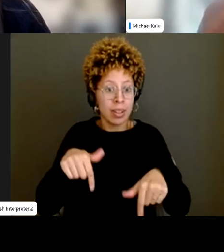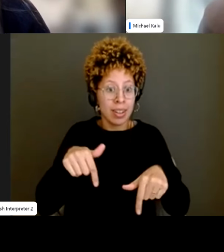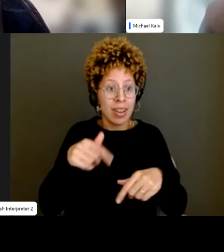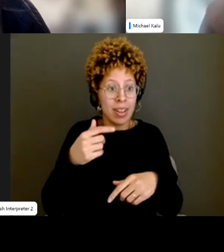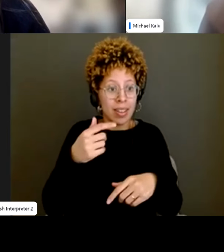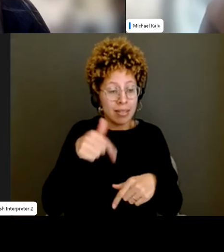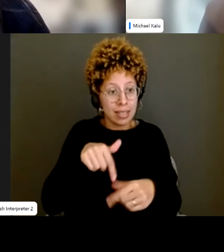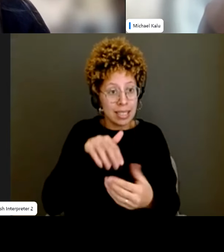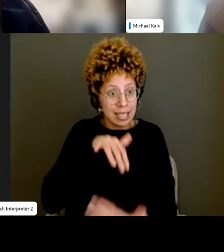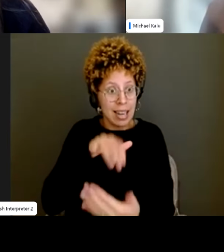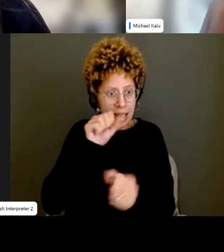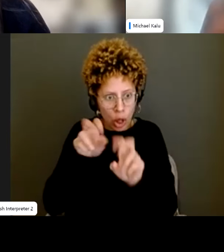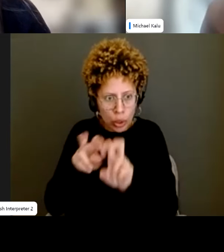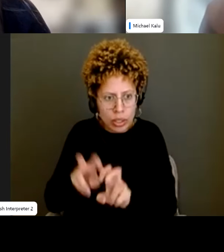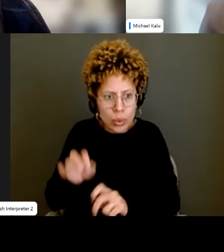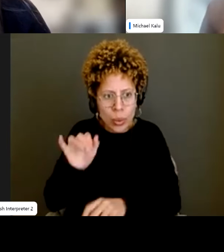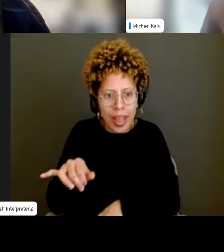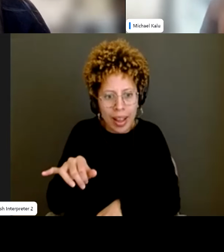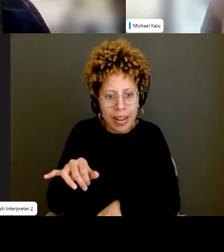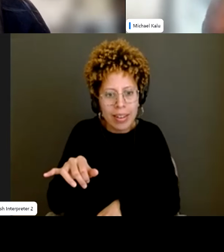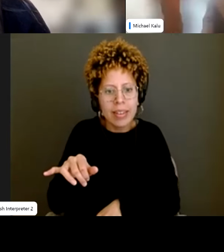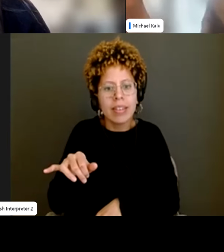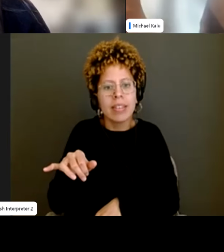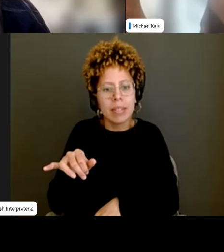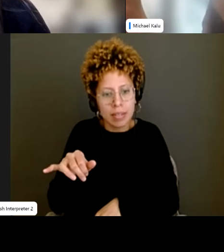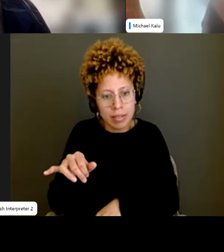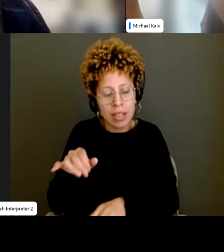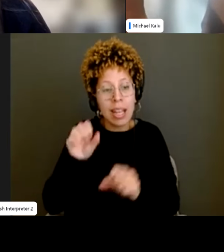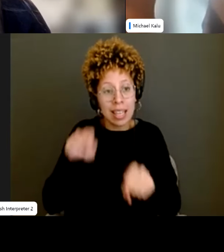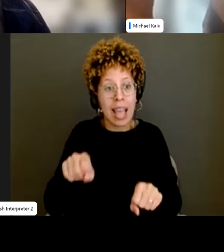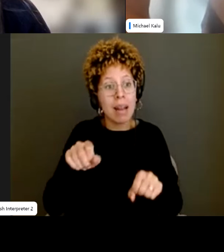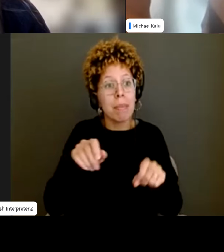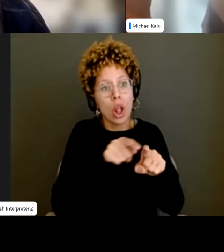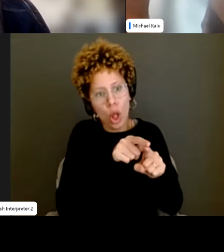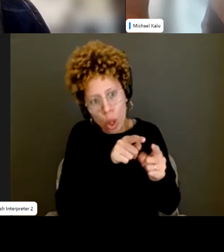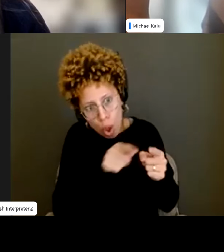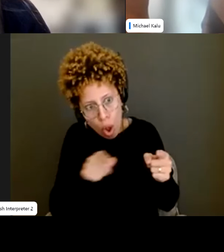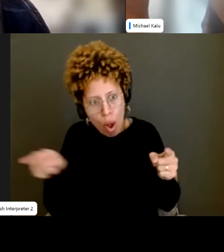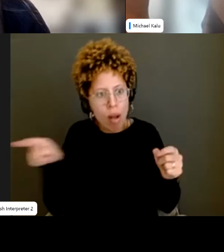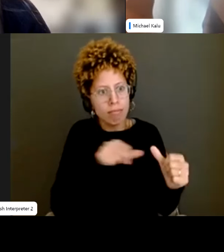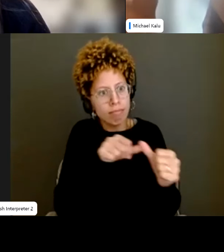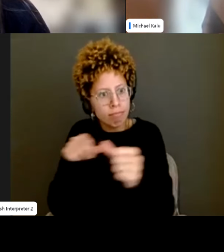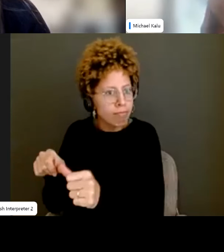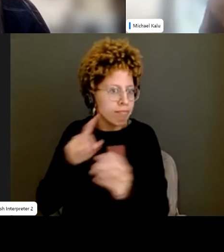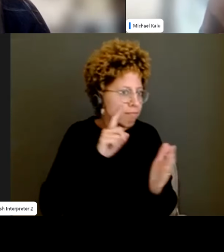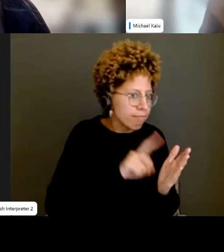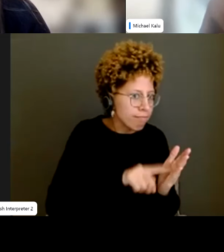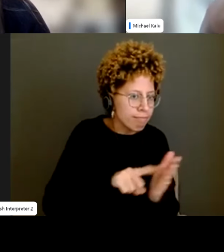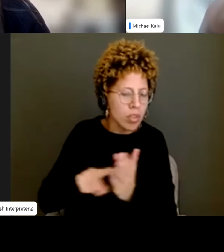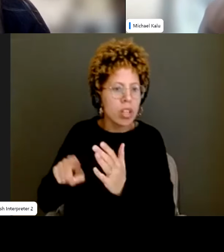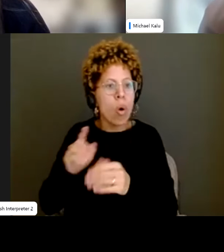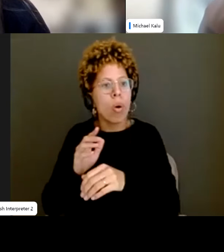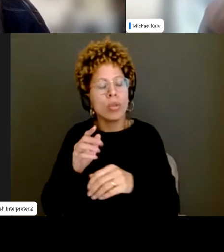looked into. And again, it can be a longitudinal study that can be carried over a long period of time. Our sister countries are doing it, so why can't we do